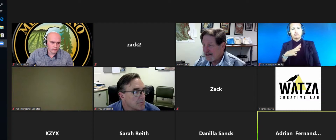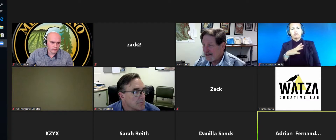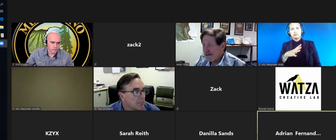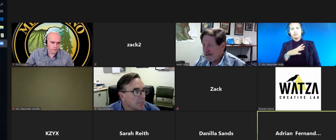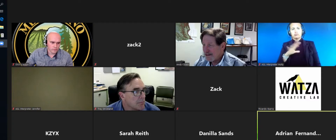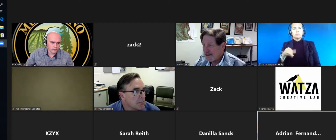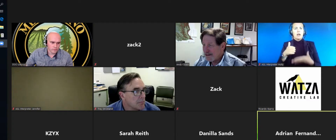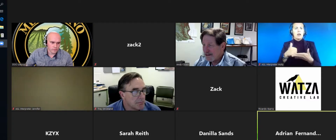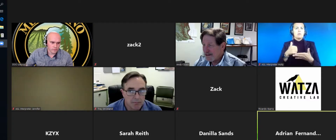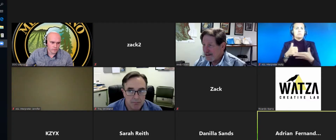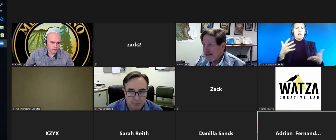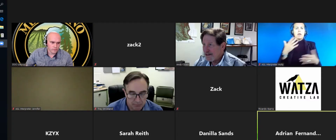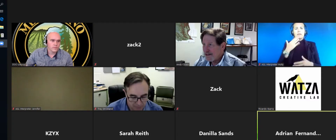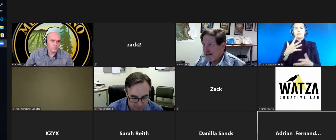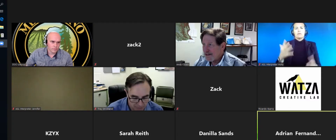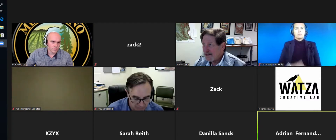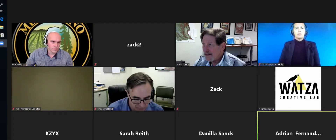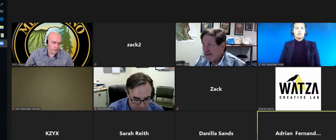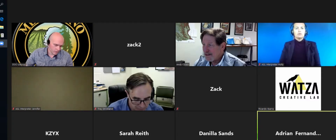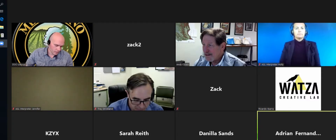helpful. Thanks very much, Dr. Coren.